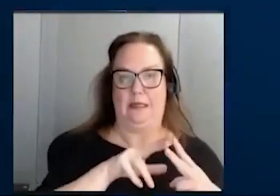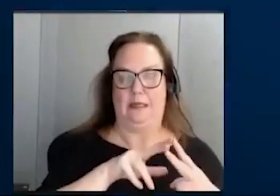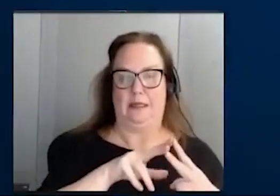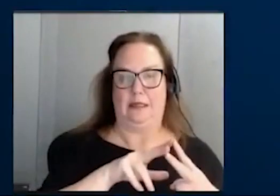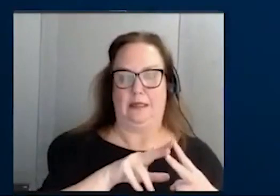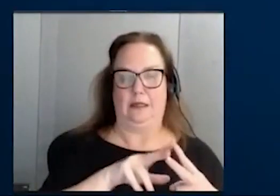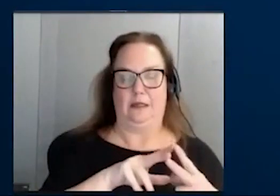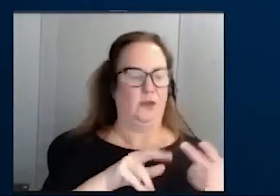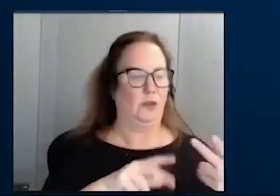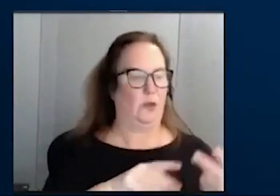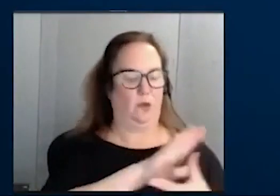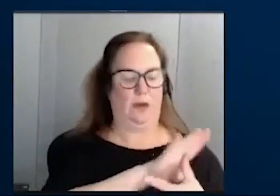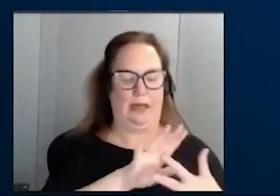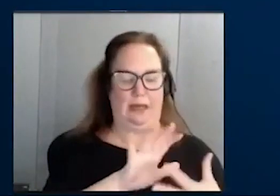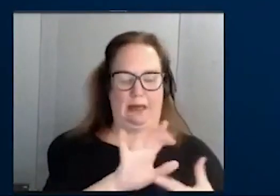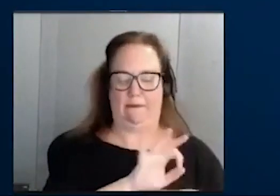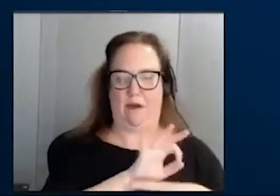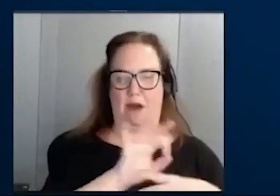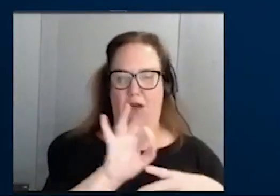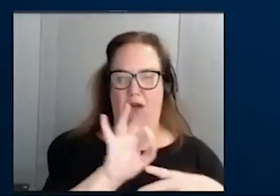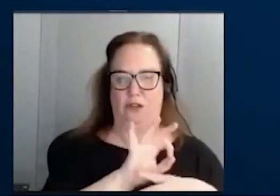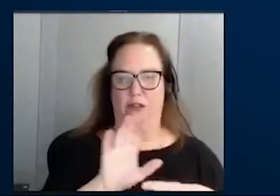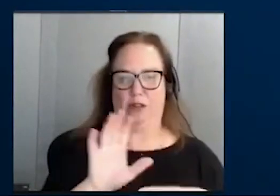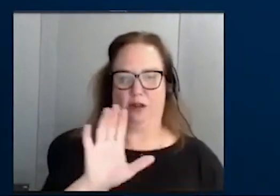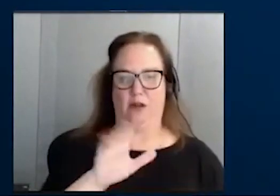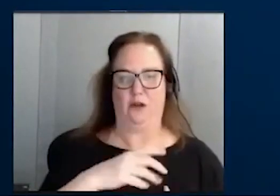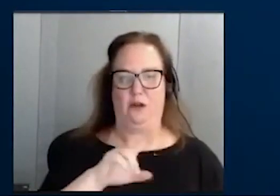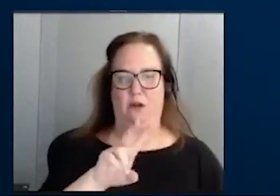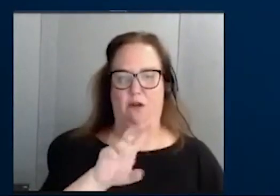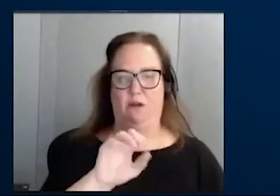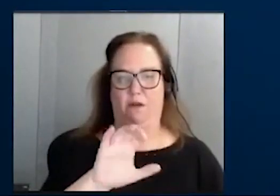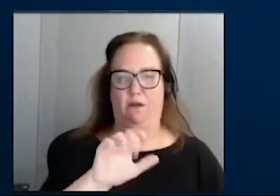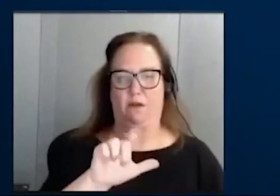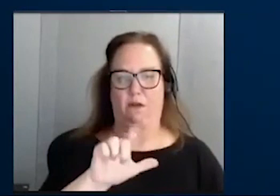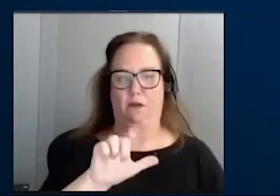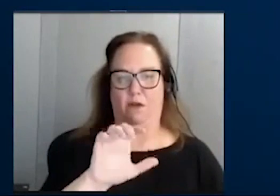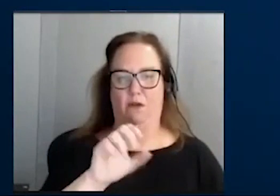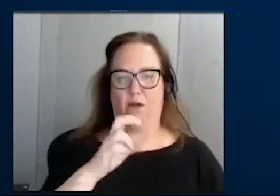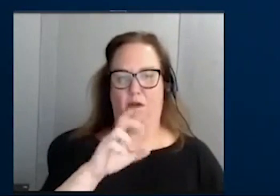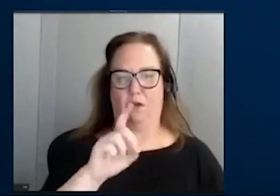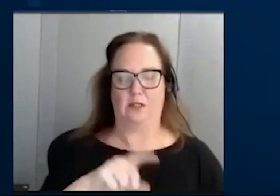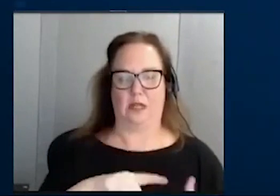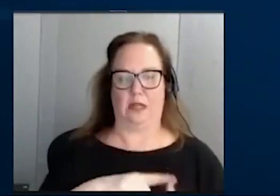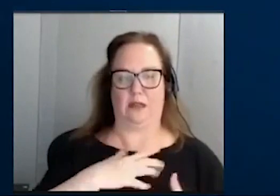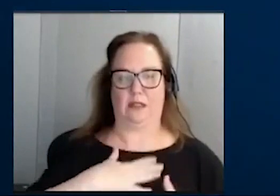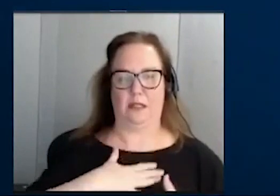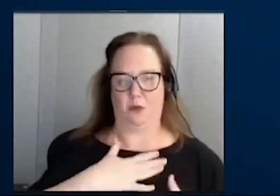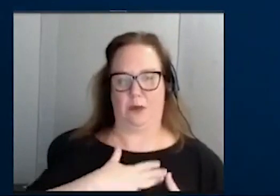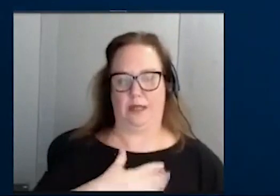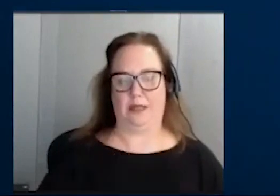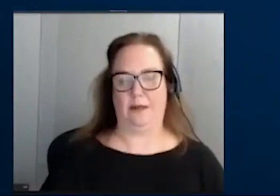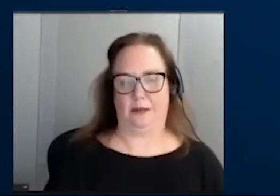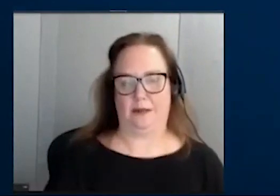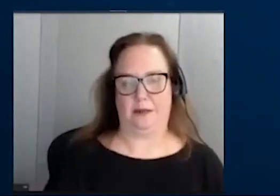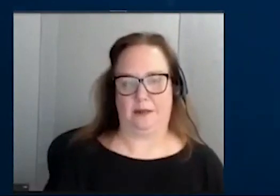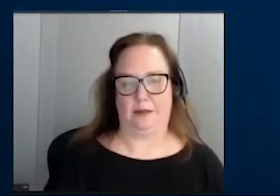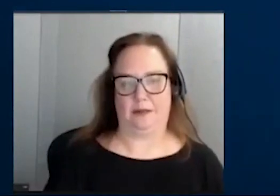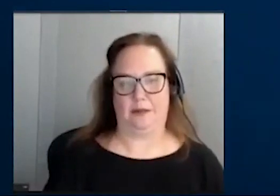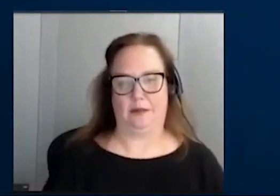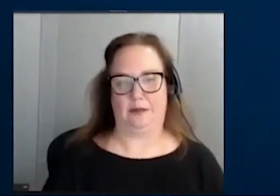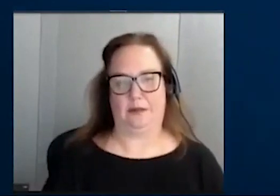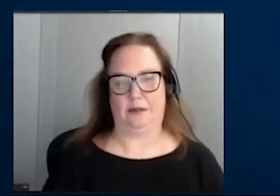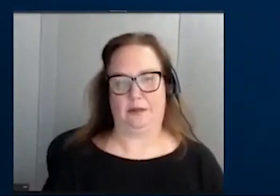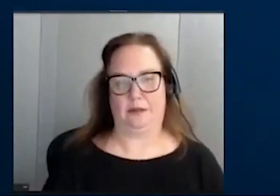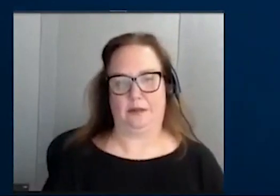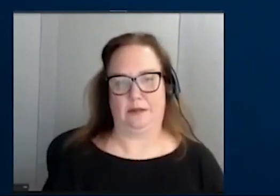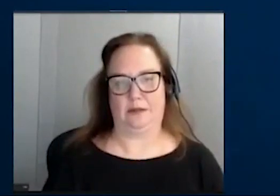3 functions of your vocal cords. I only lost the breathing. Joellen Anil,